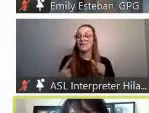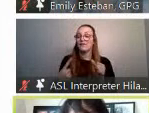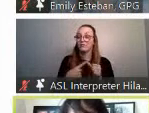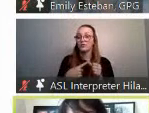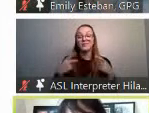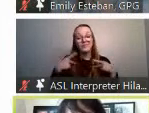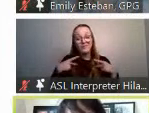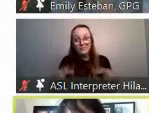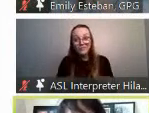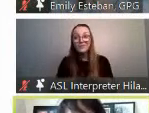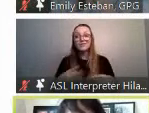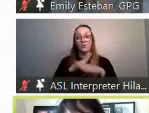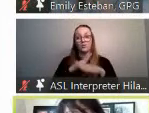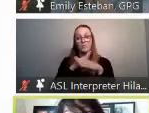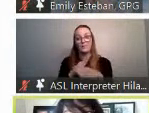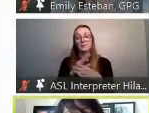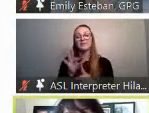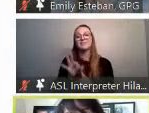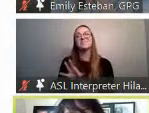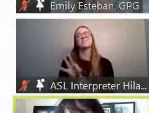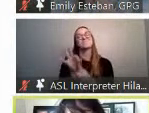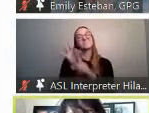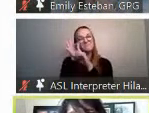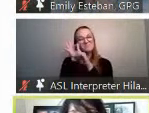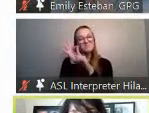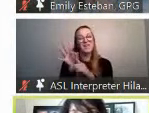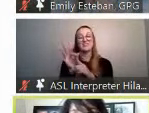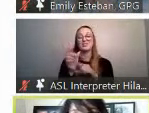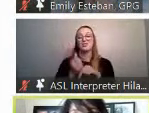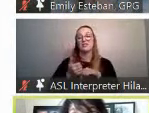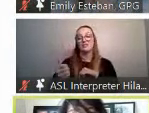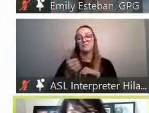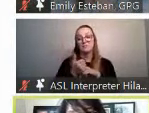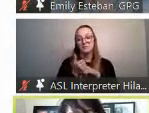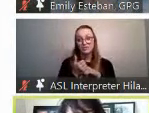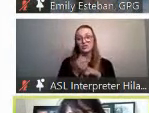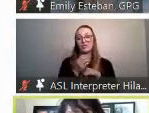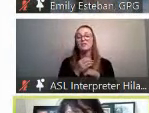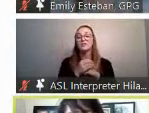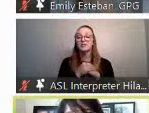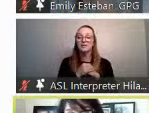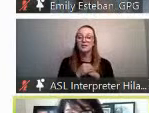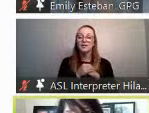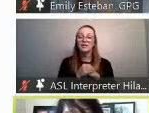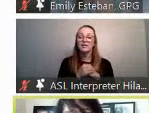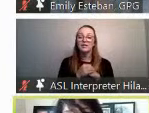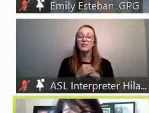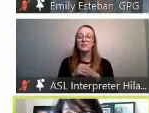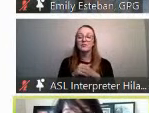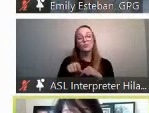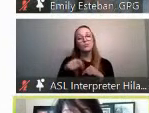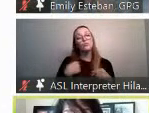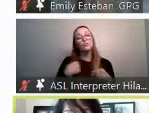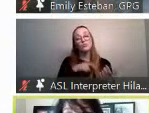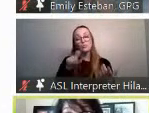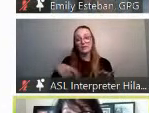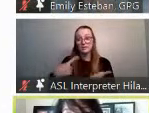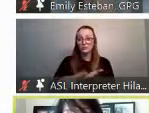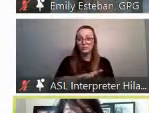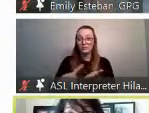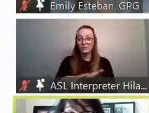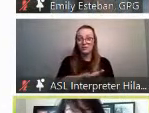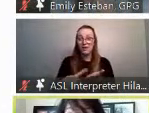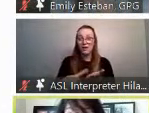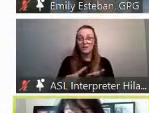barriers, specifically transportation and capacity, that need to be addressed in order for there to be